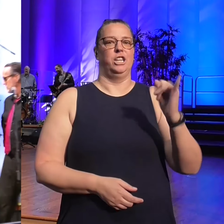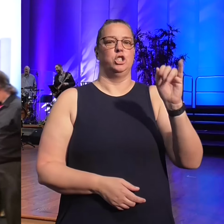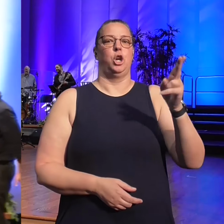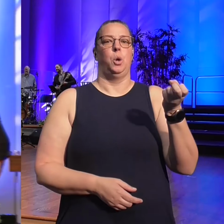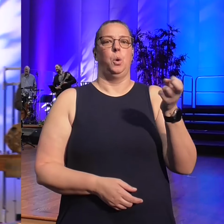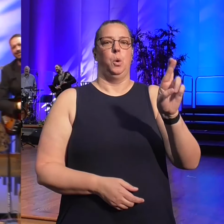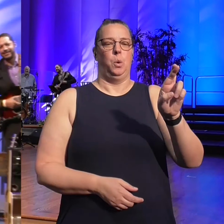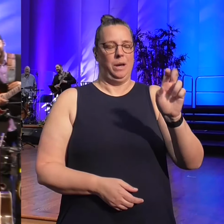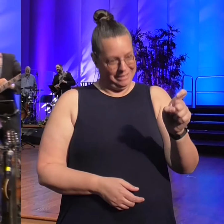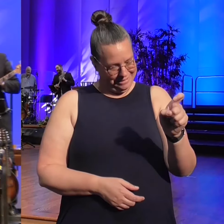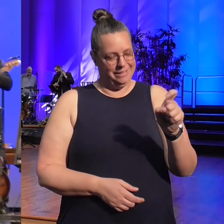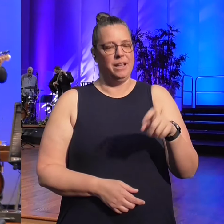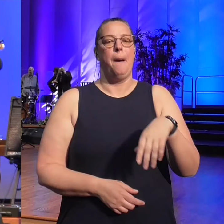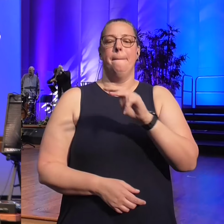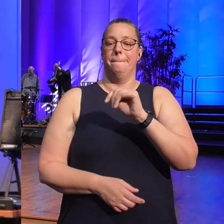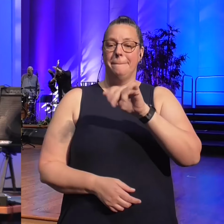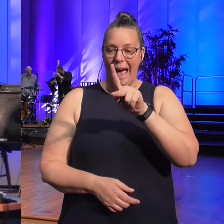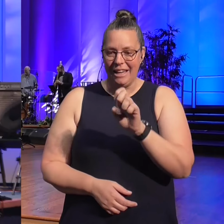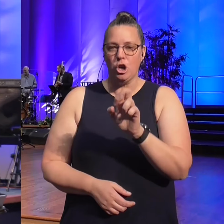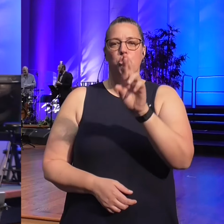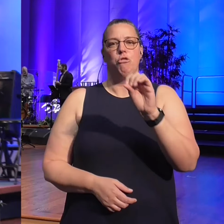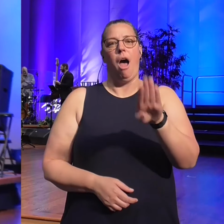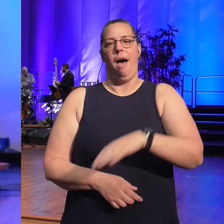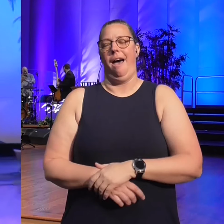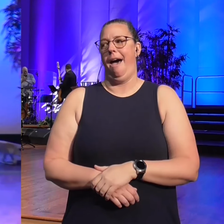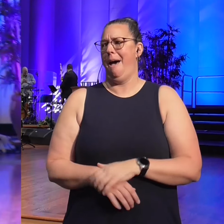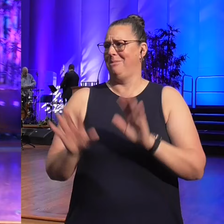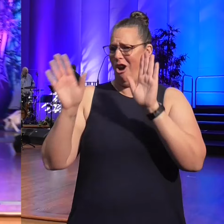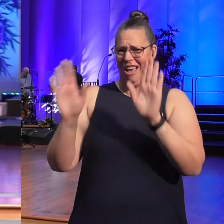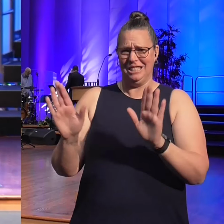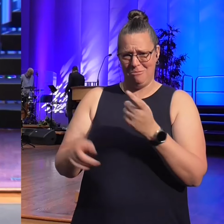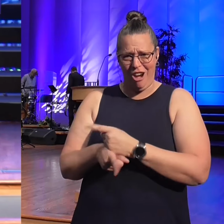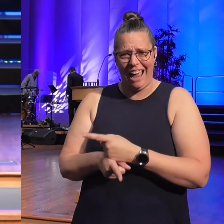and Mike and Rob. They're awesome, aren't they?